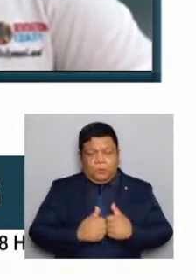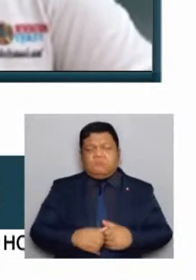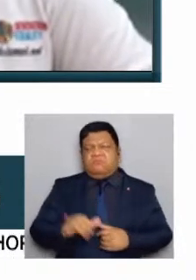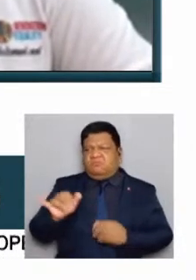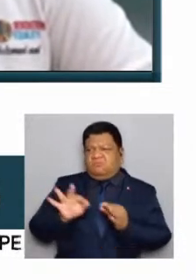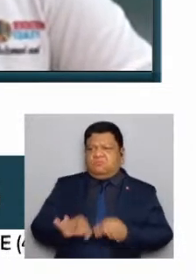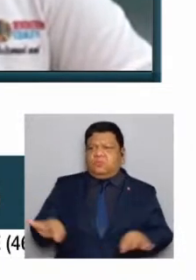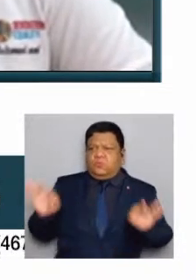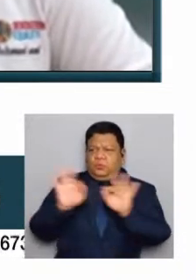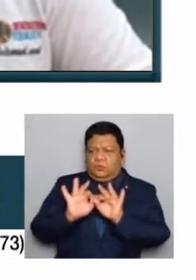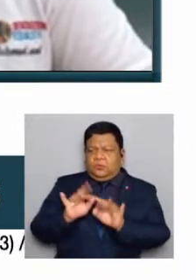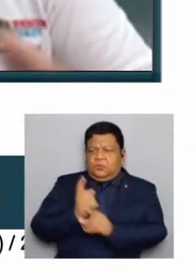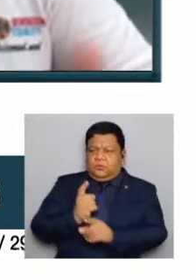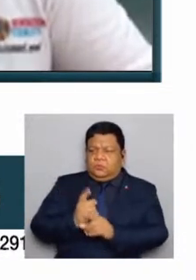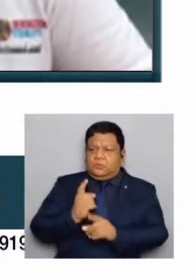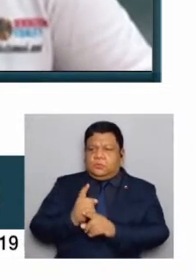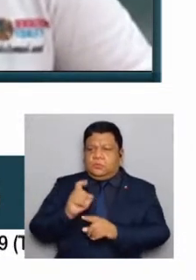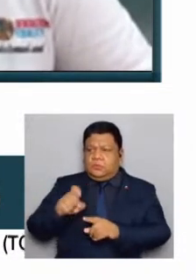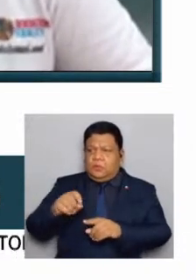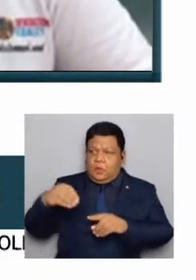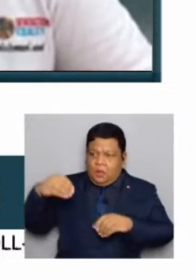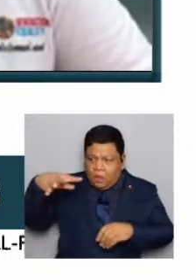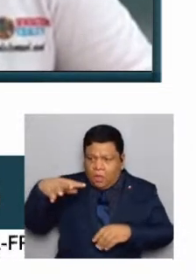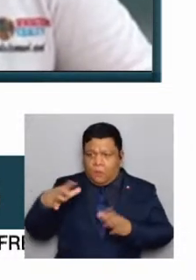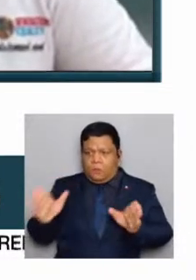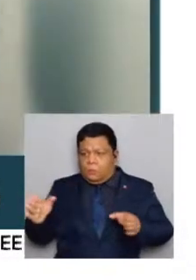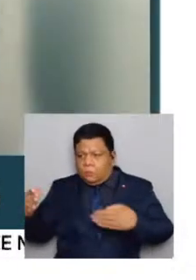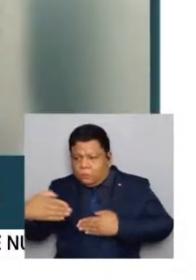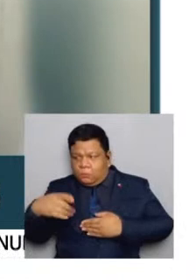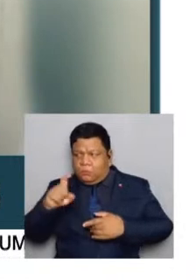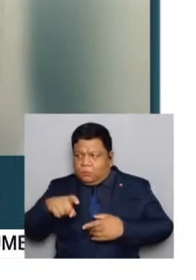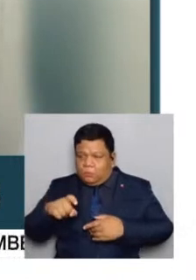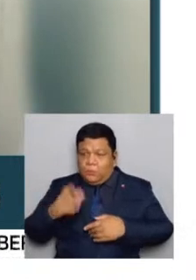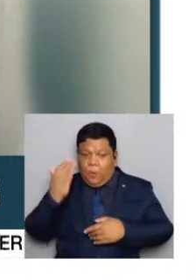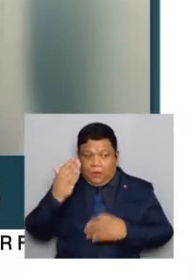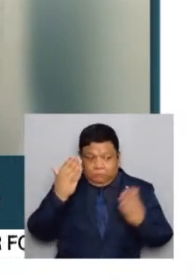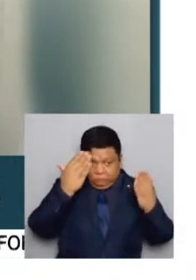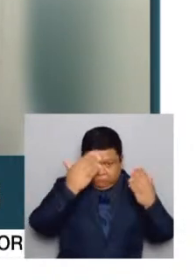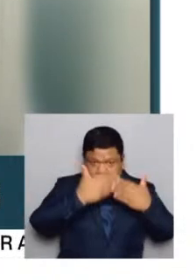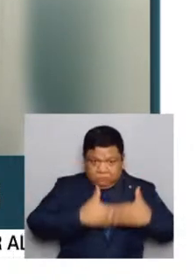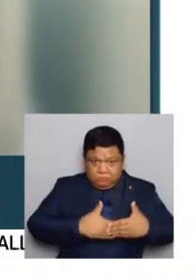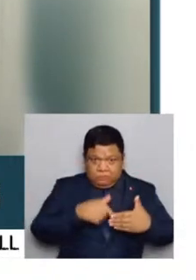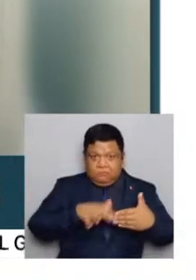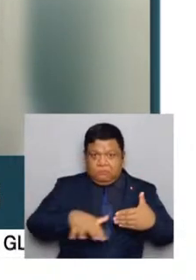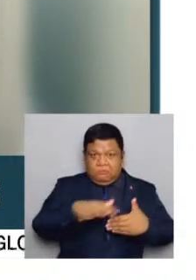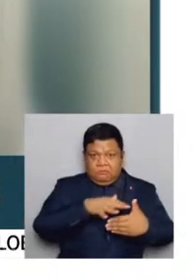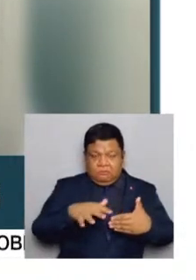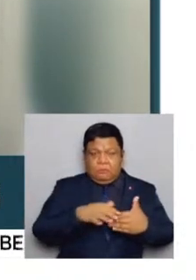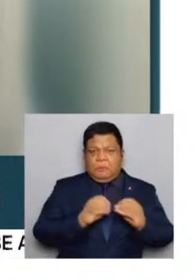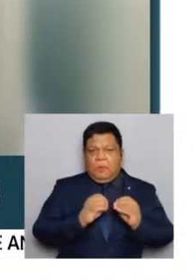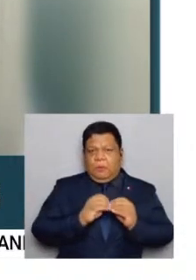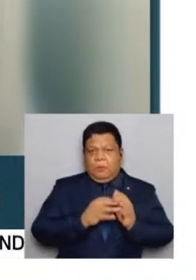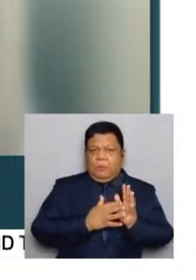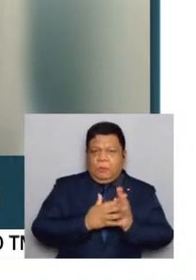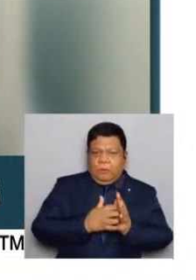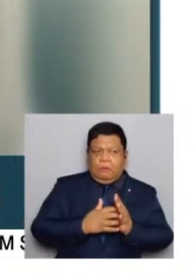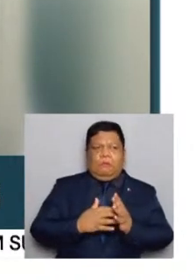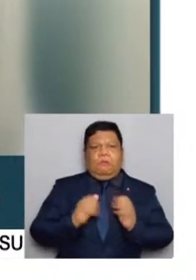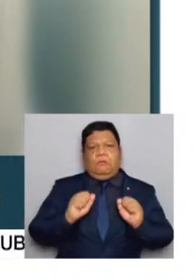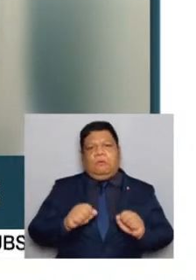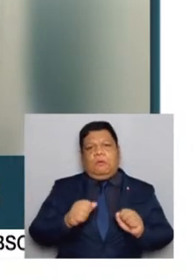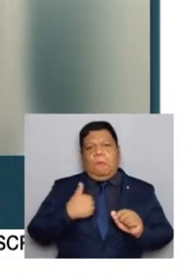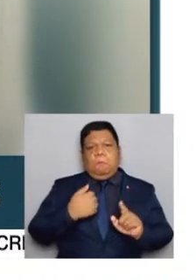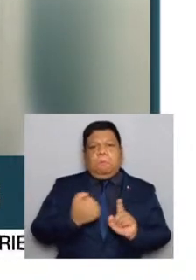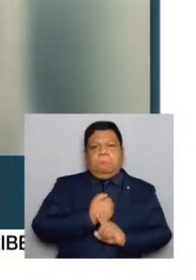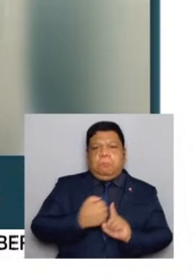to well-lighted spaces, because in dark spaces, they could be more vulnerable to abuses,